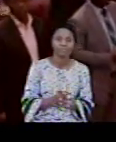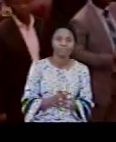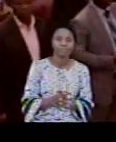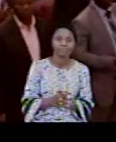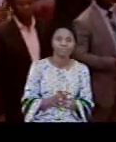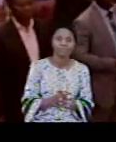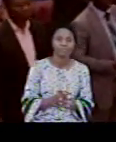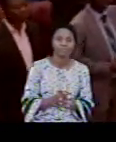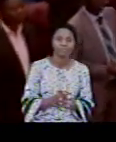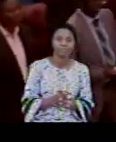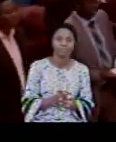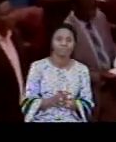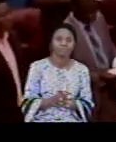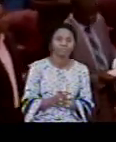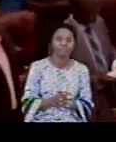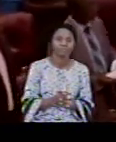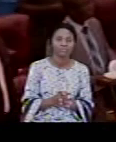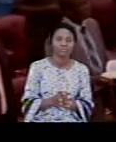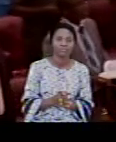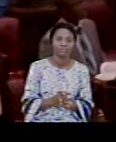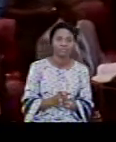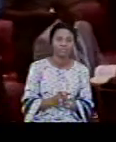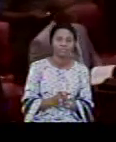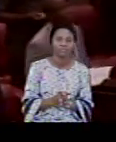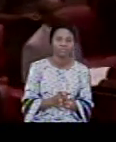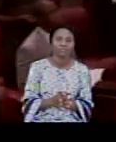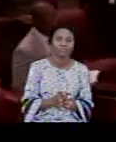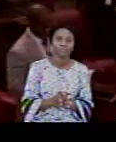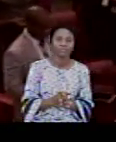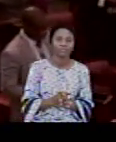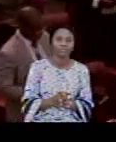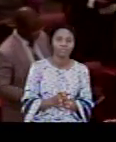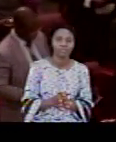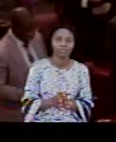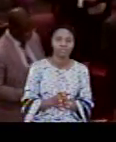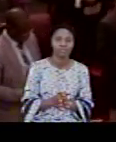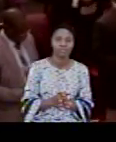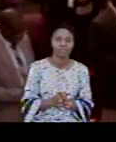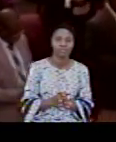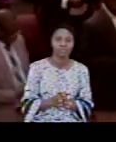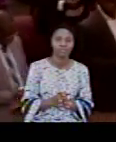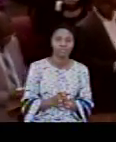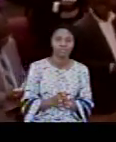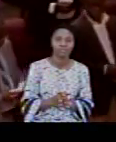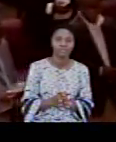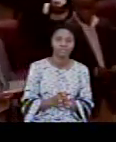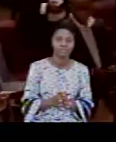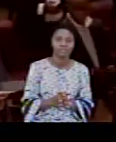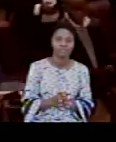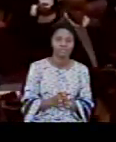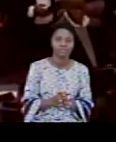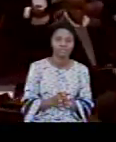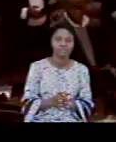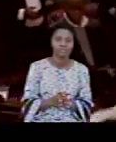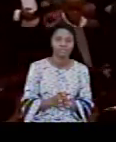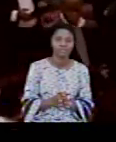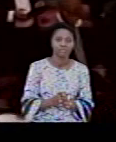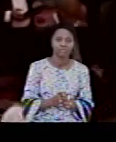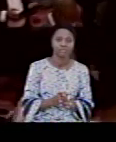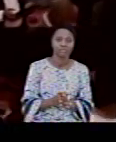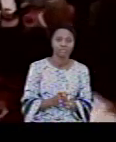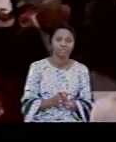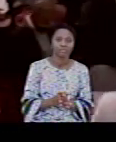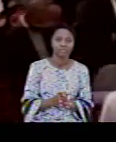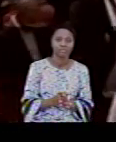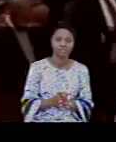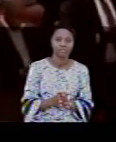Redeemed, how I love to proclaim it. Redeemed by the blood of the Lamb. Redeemed through his infinite mercy, his